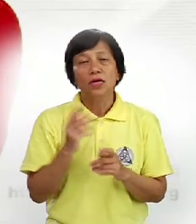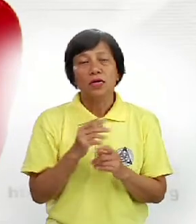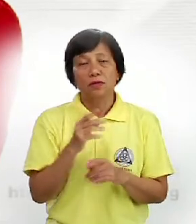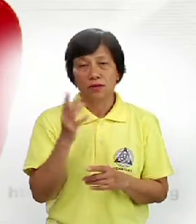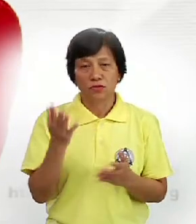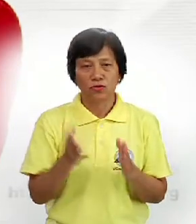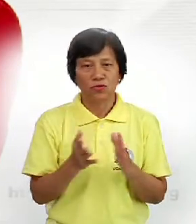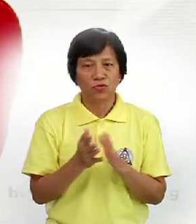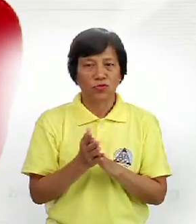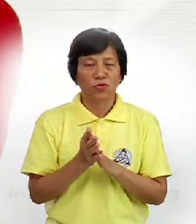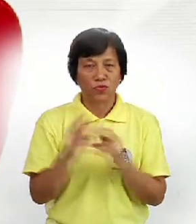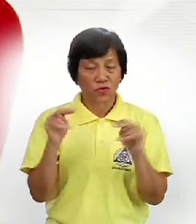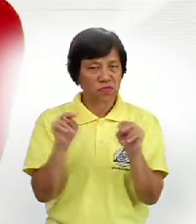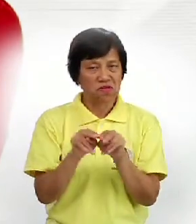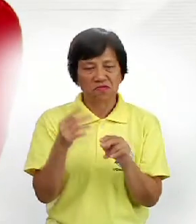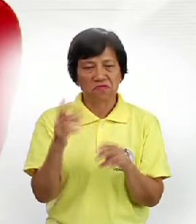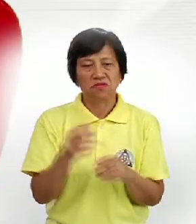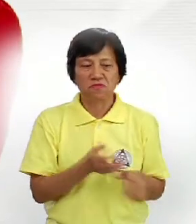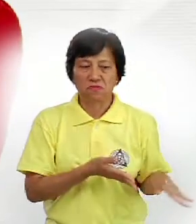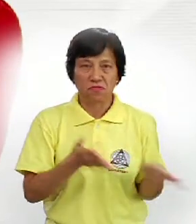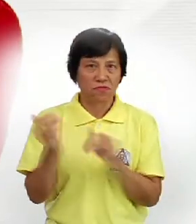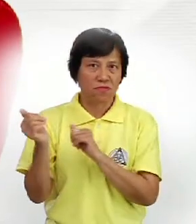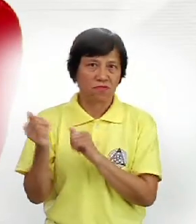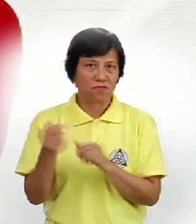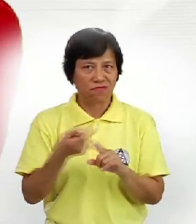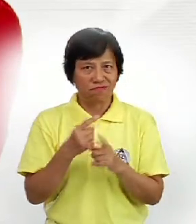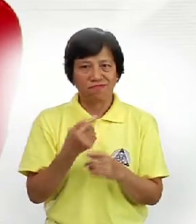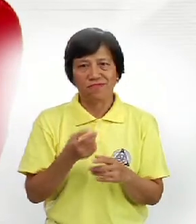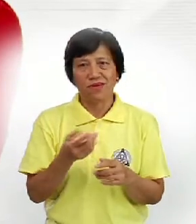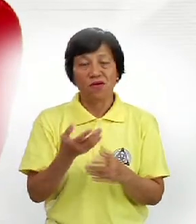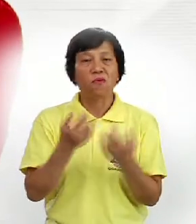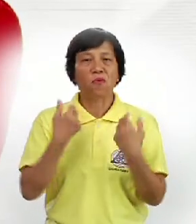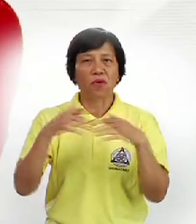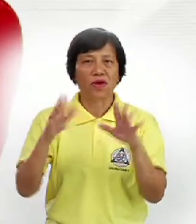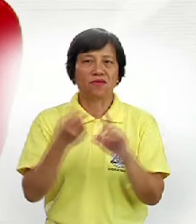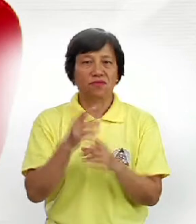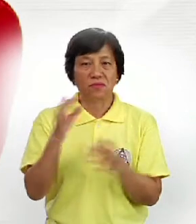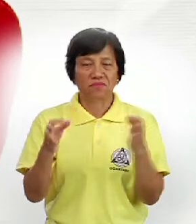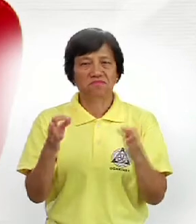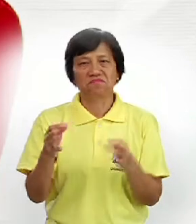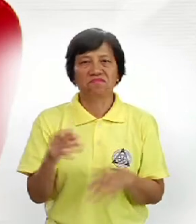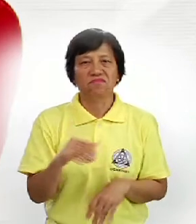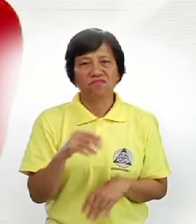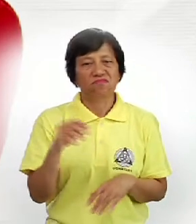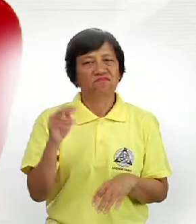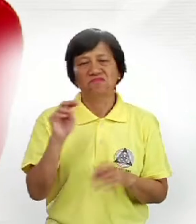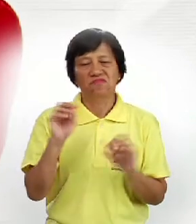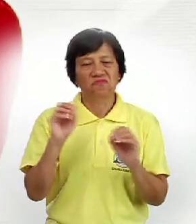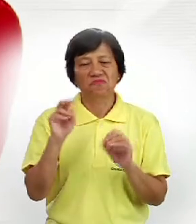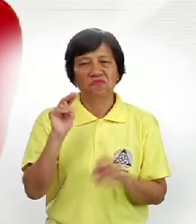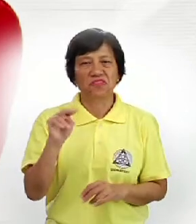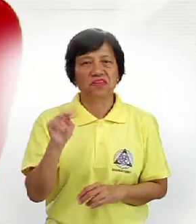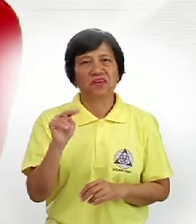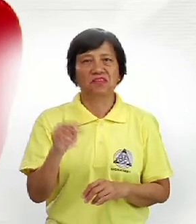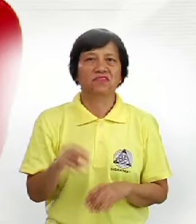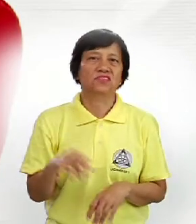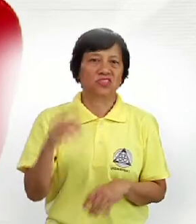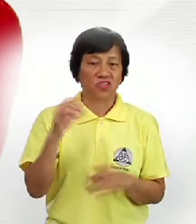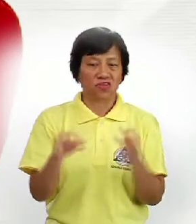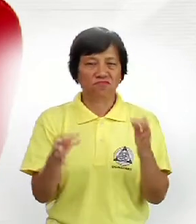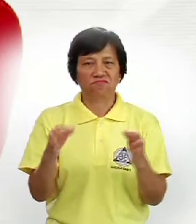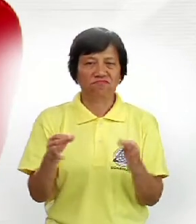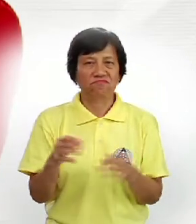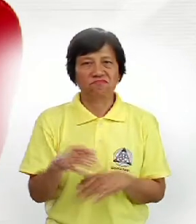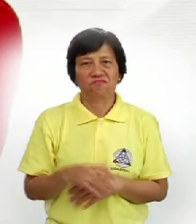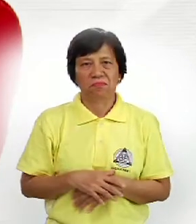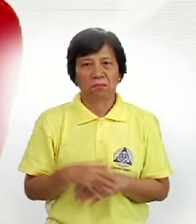judge. We don't seek a judge. We don't want someone who might expose us to